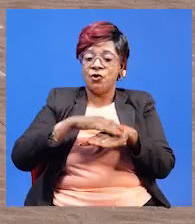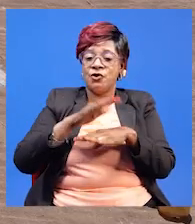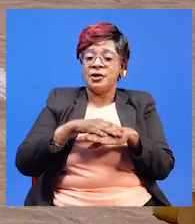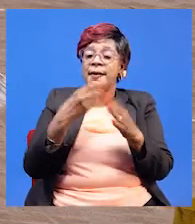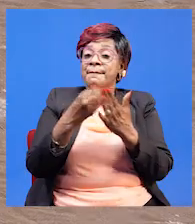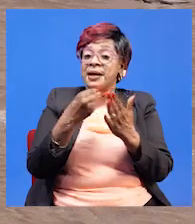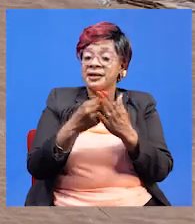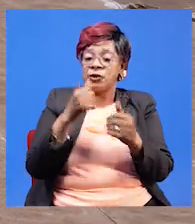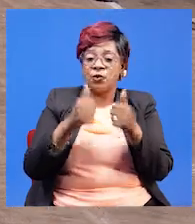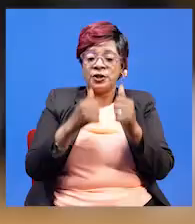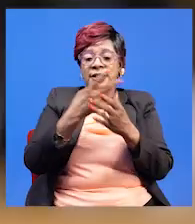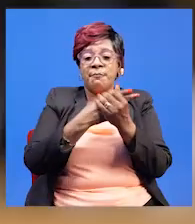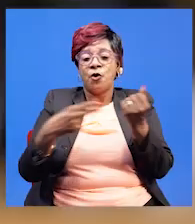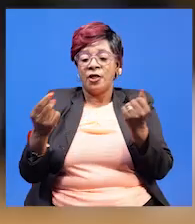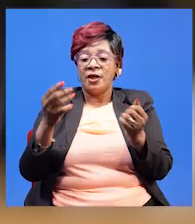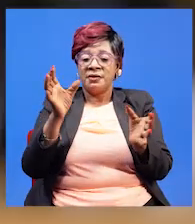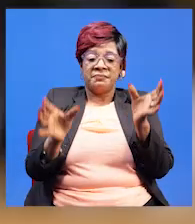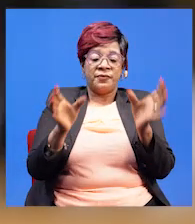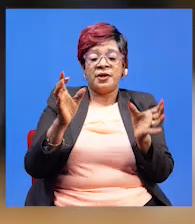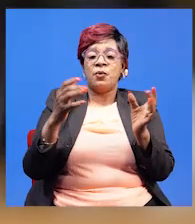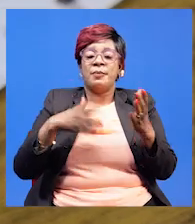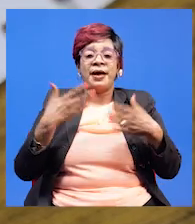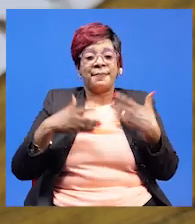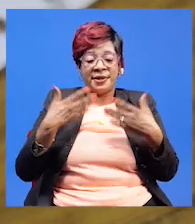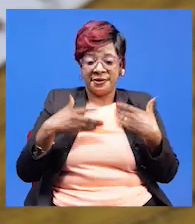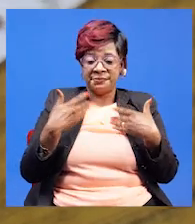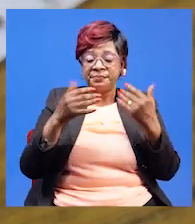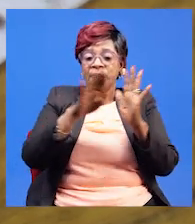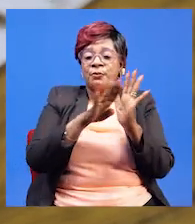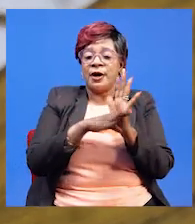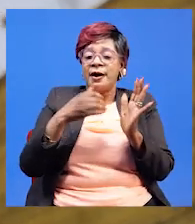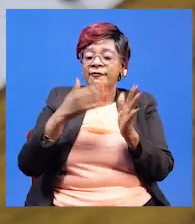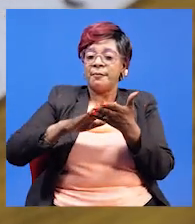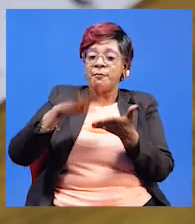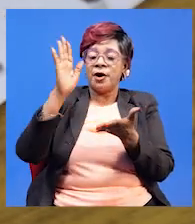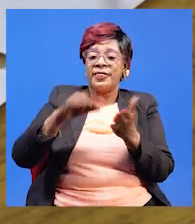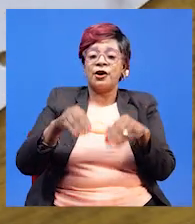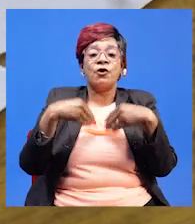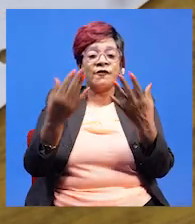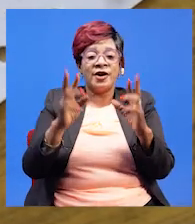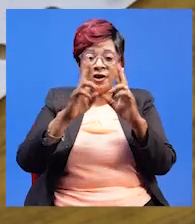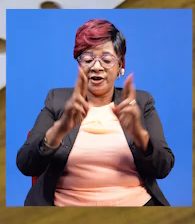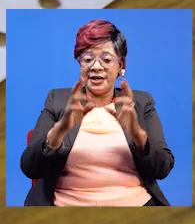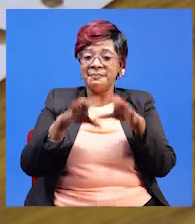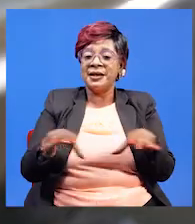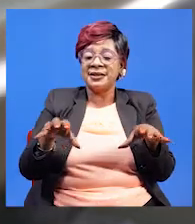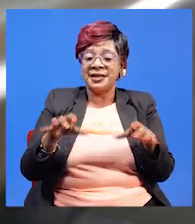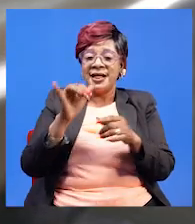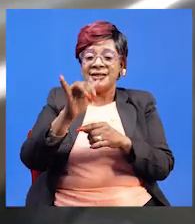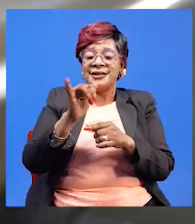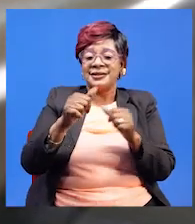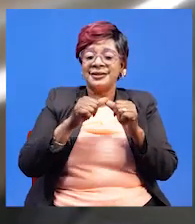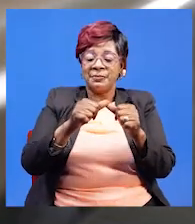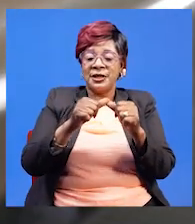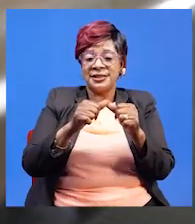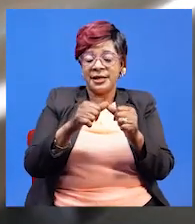that we feel that both ends will win. The program does more than just offer a ready market. It